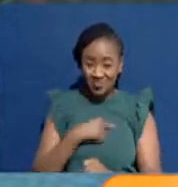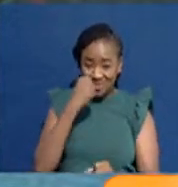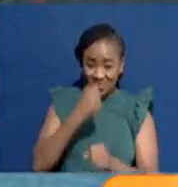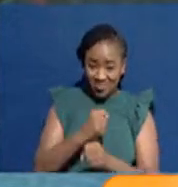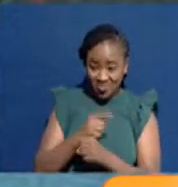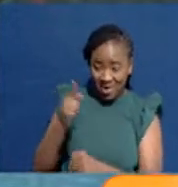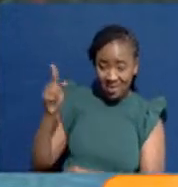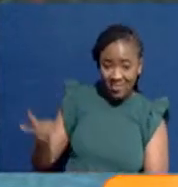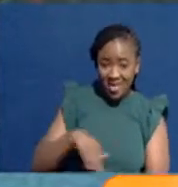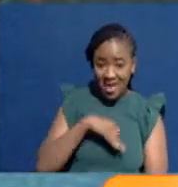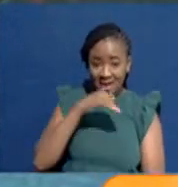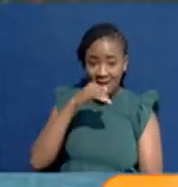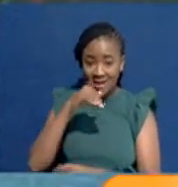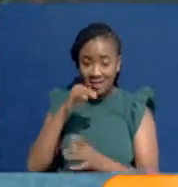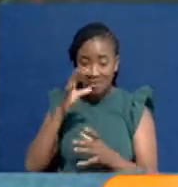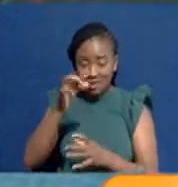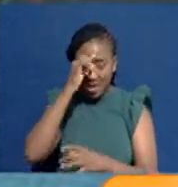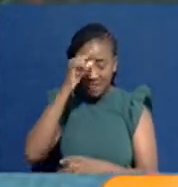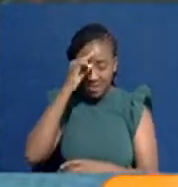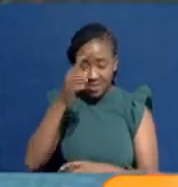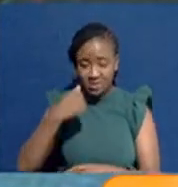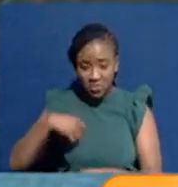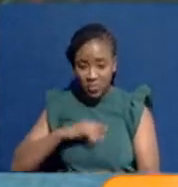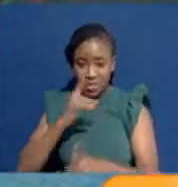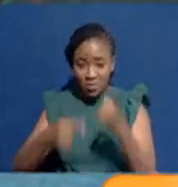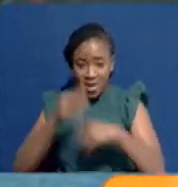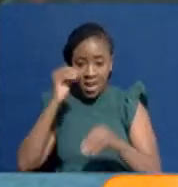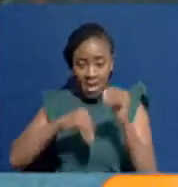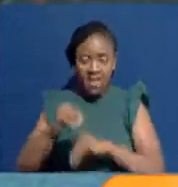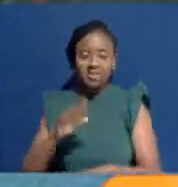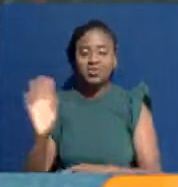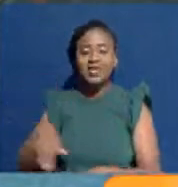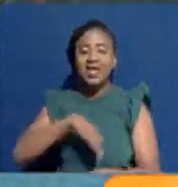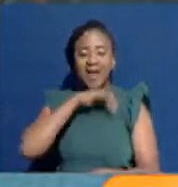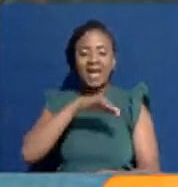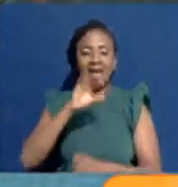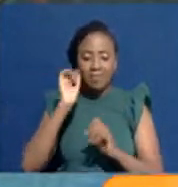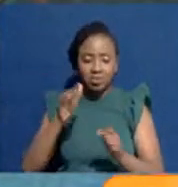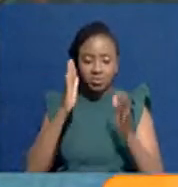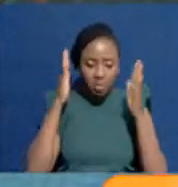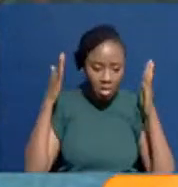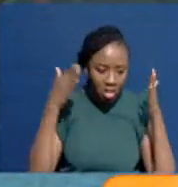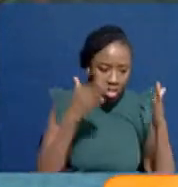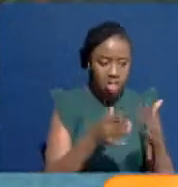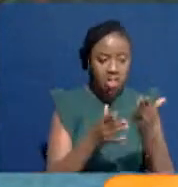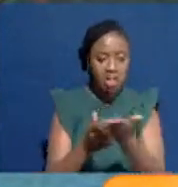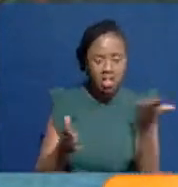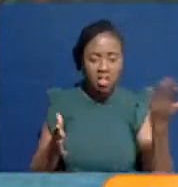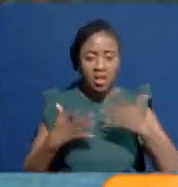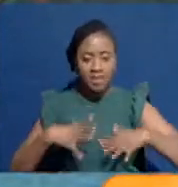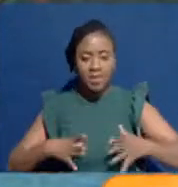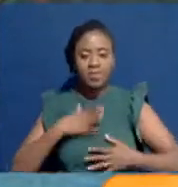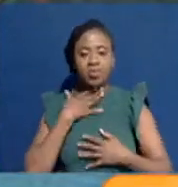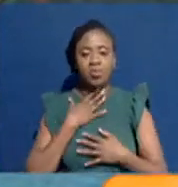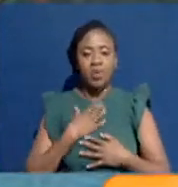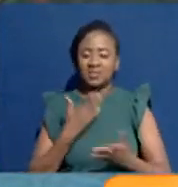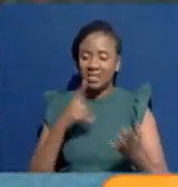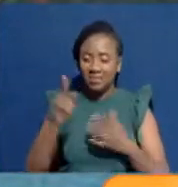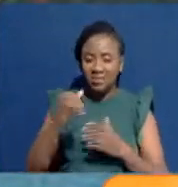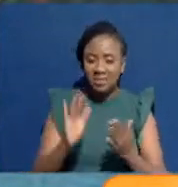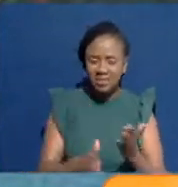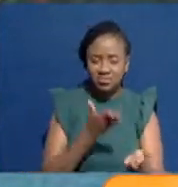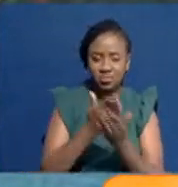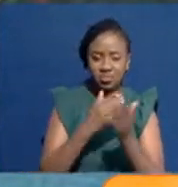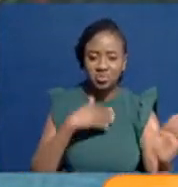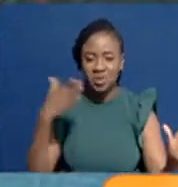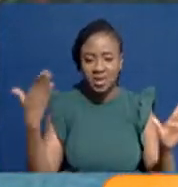our leader, the Right Honourable Raila Amolo Odinga, would have listened to the voice of the people, mm-hmm. and would have probably shelved that proposal. It is